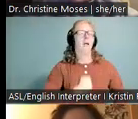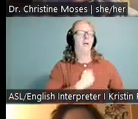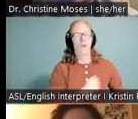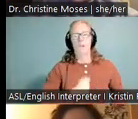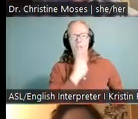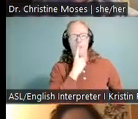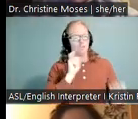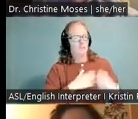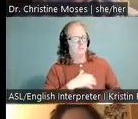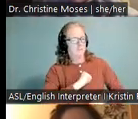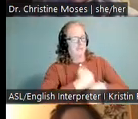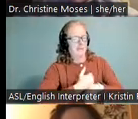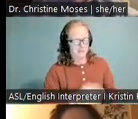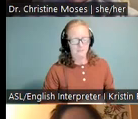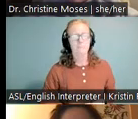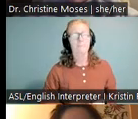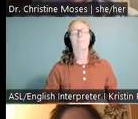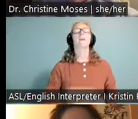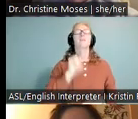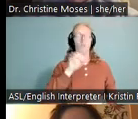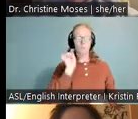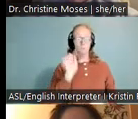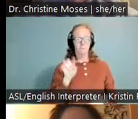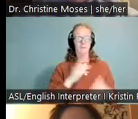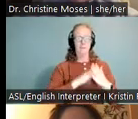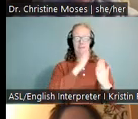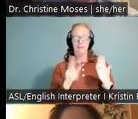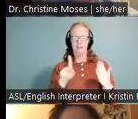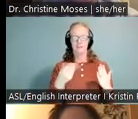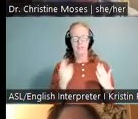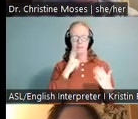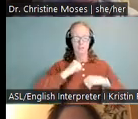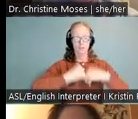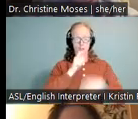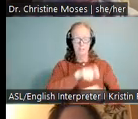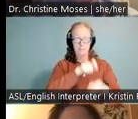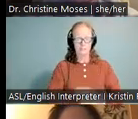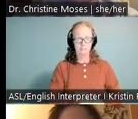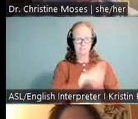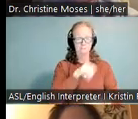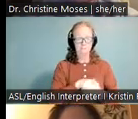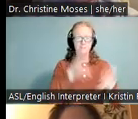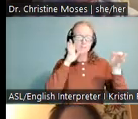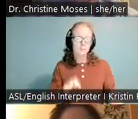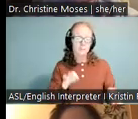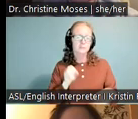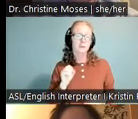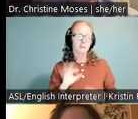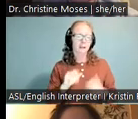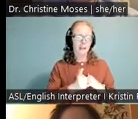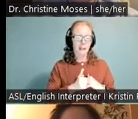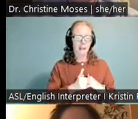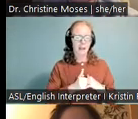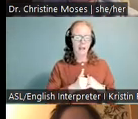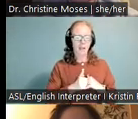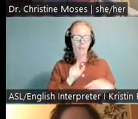there. So there, the next phase of work is the structure and details. It includes determination of how the oversight board